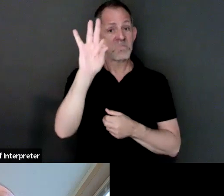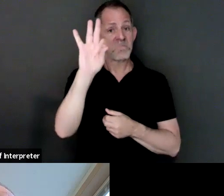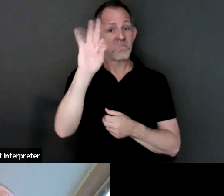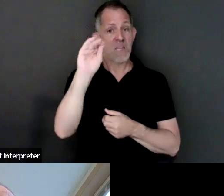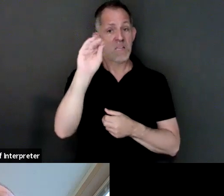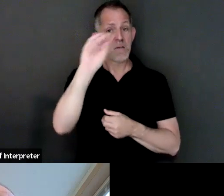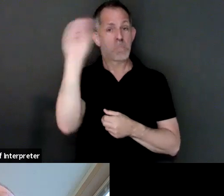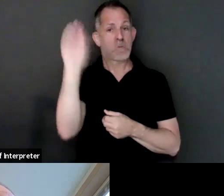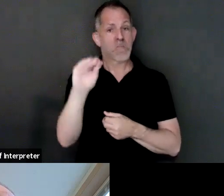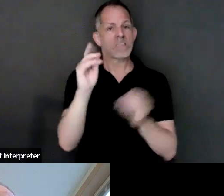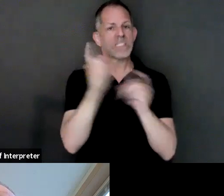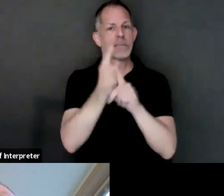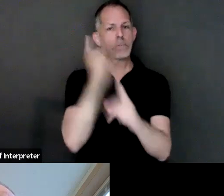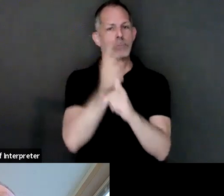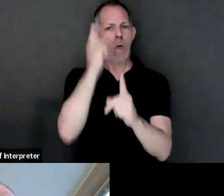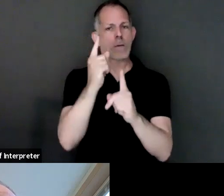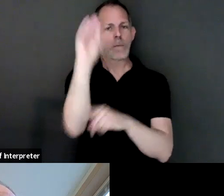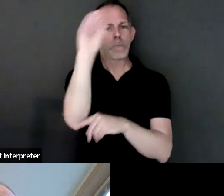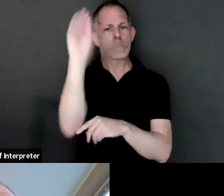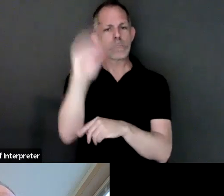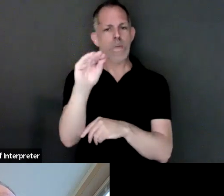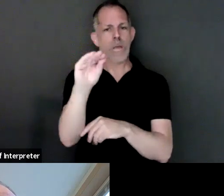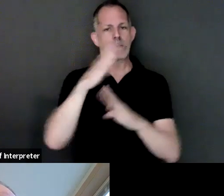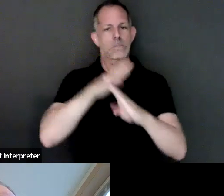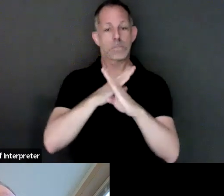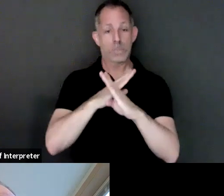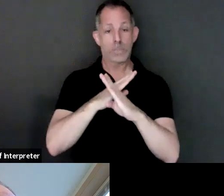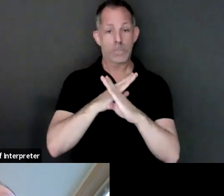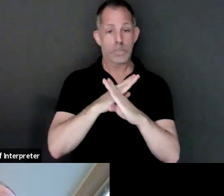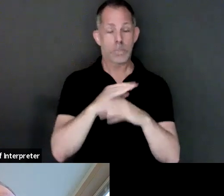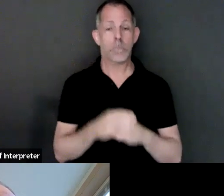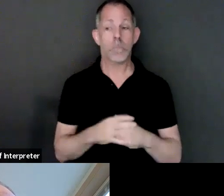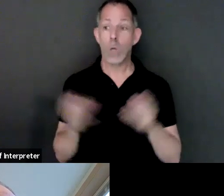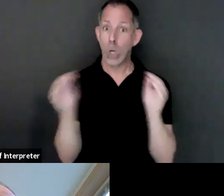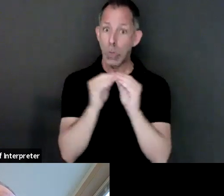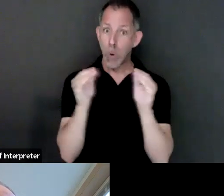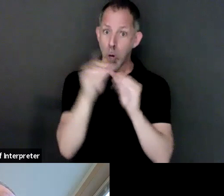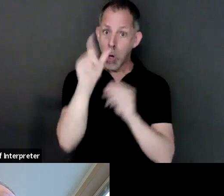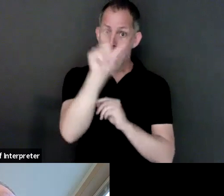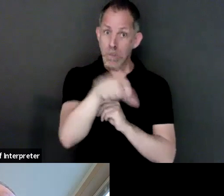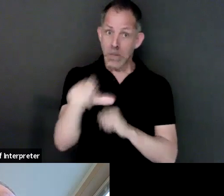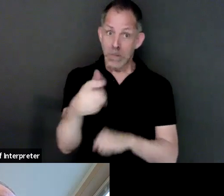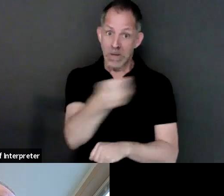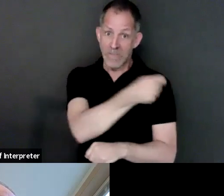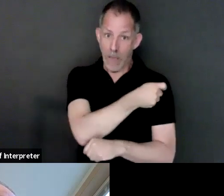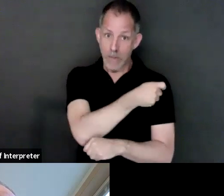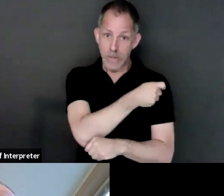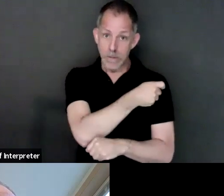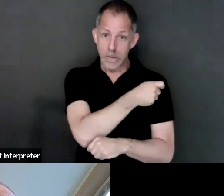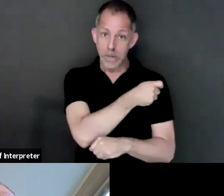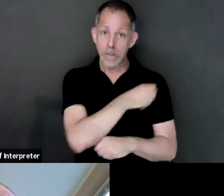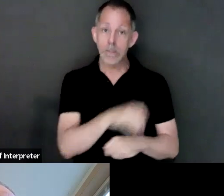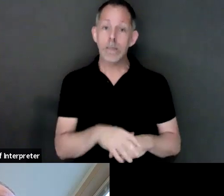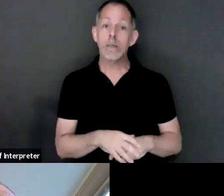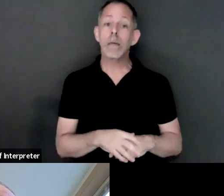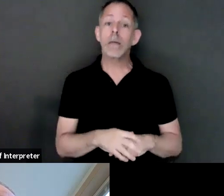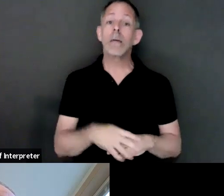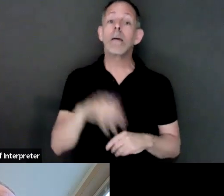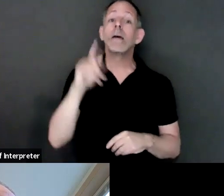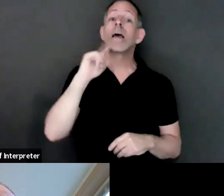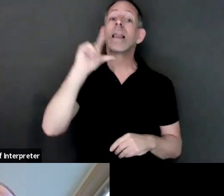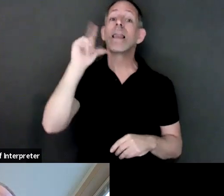vaccinated, the only people that can possibly get it are vaccinated people. So that number is going to go up just with the vaccination